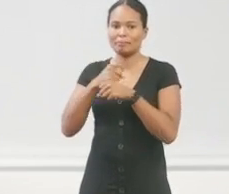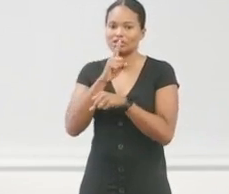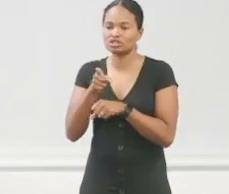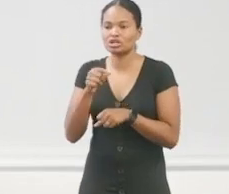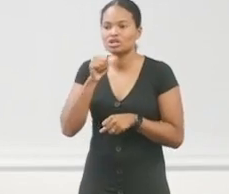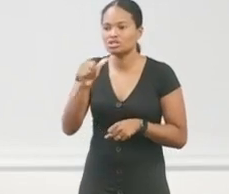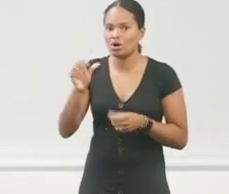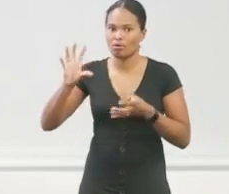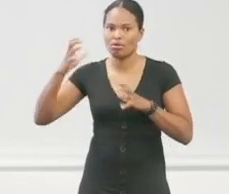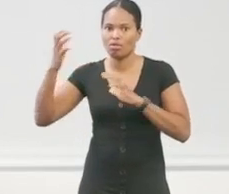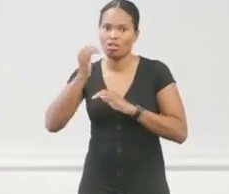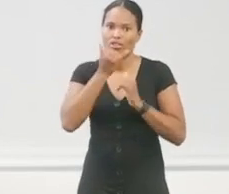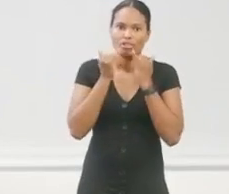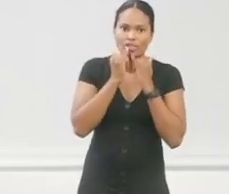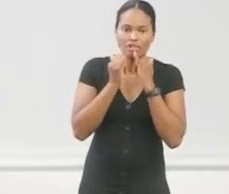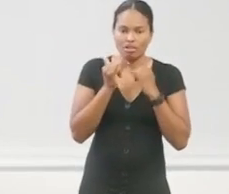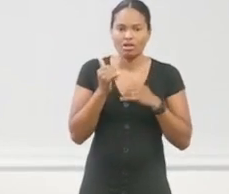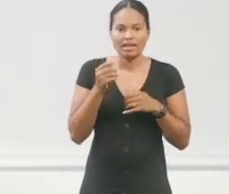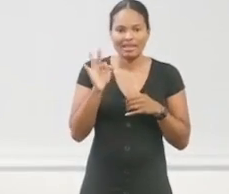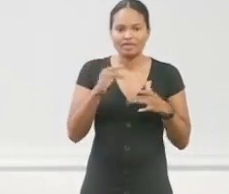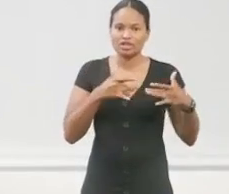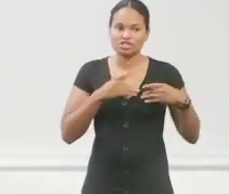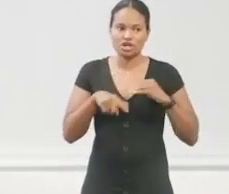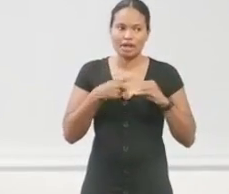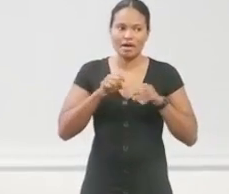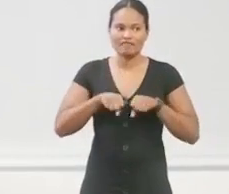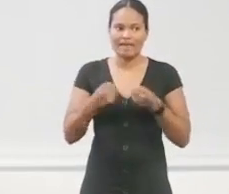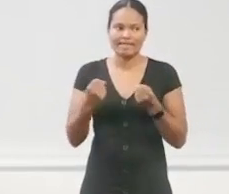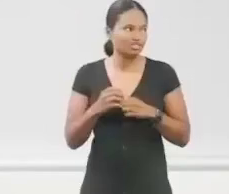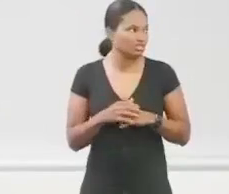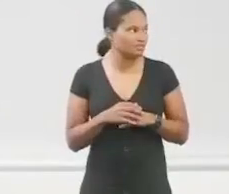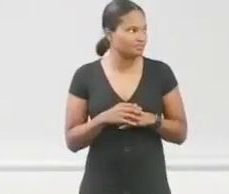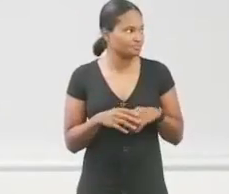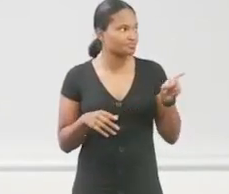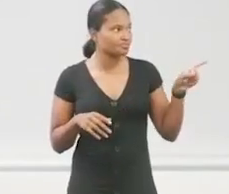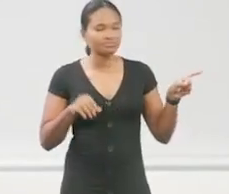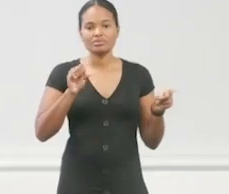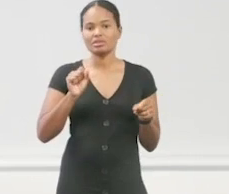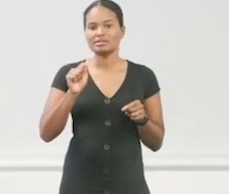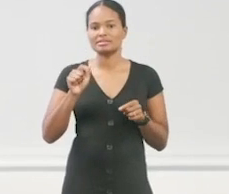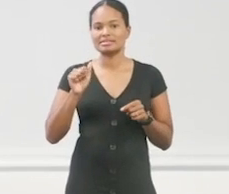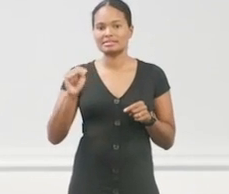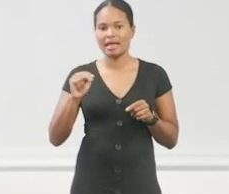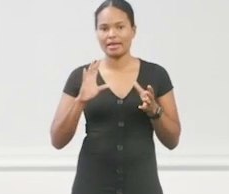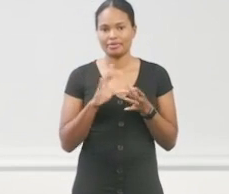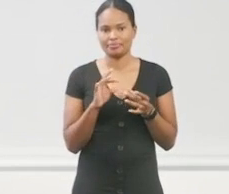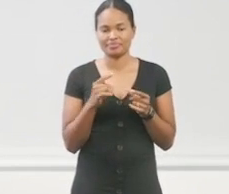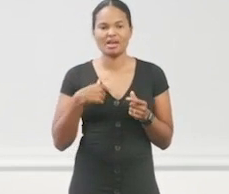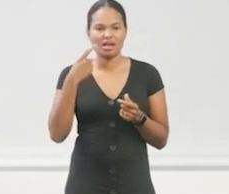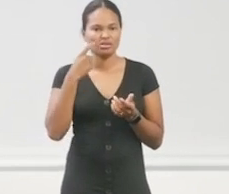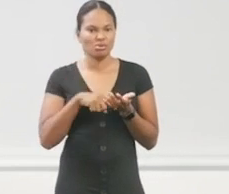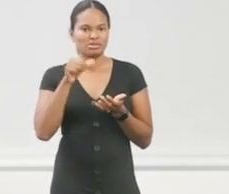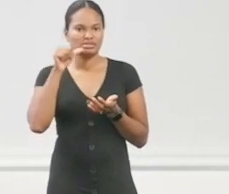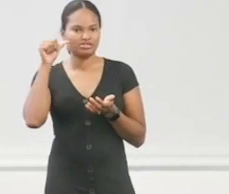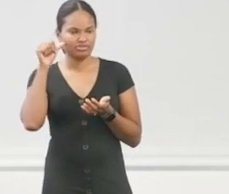or mess that up if you're really concerned about something like that. I noticed yesterday as well, the sheriff said, I'm